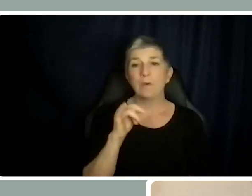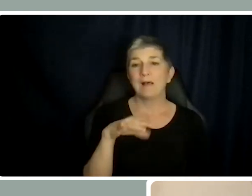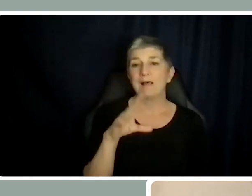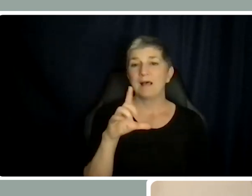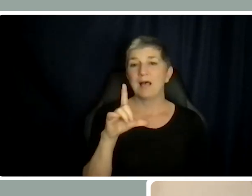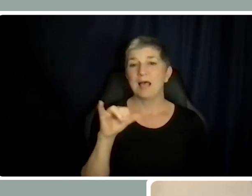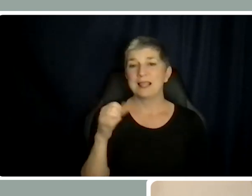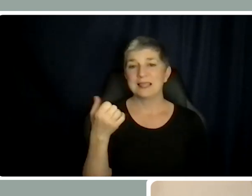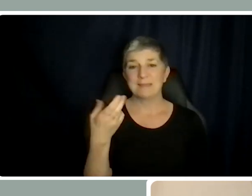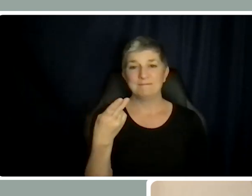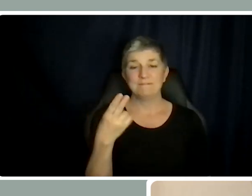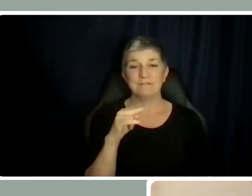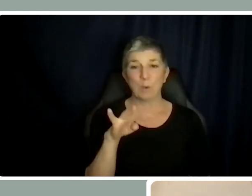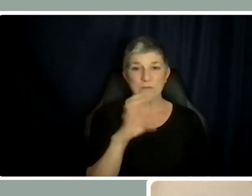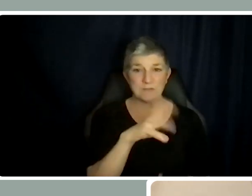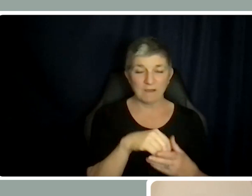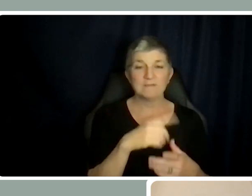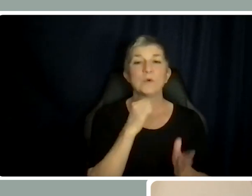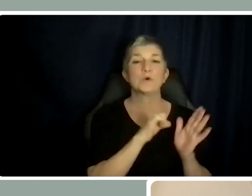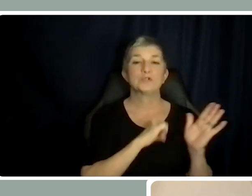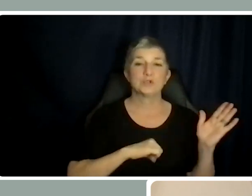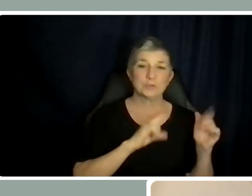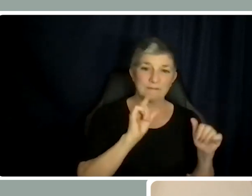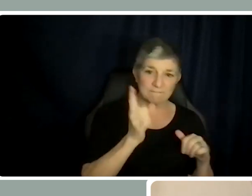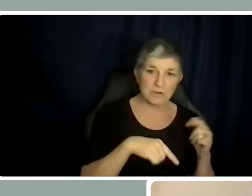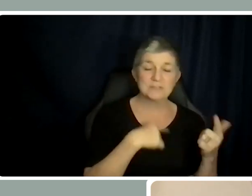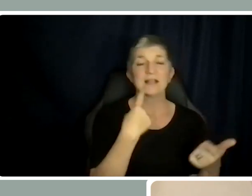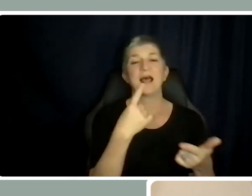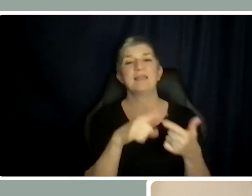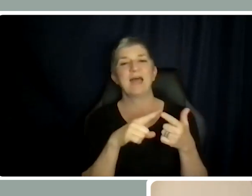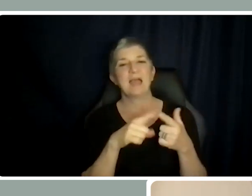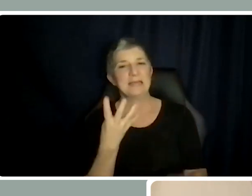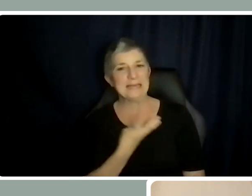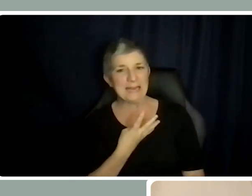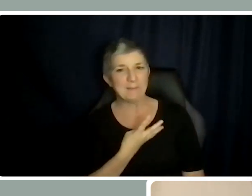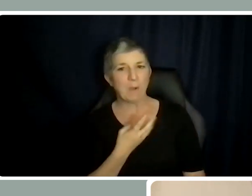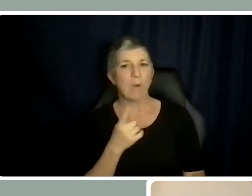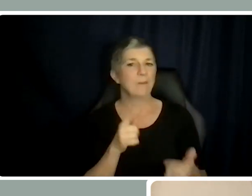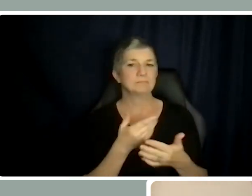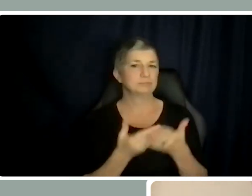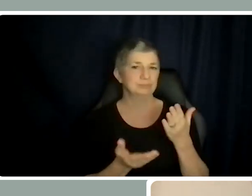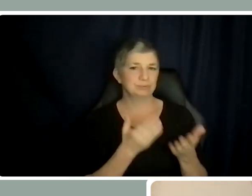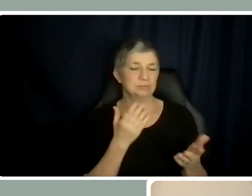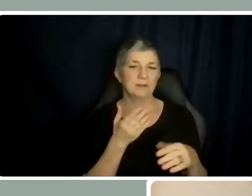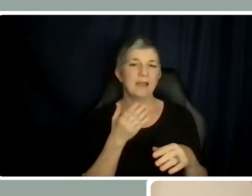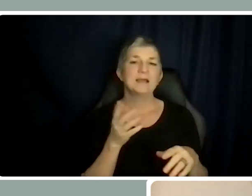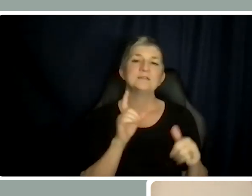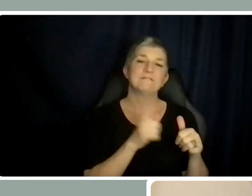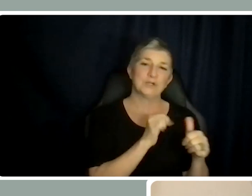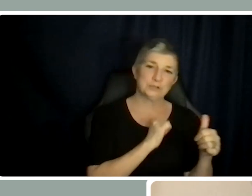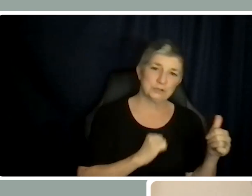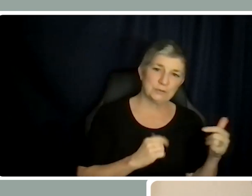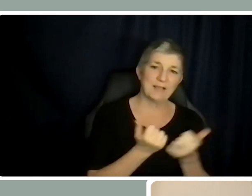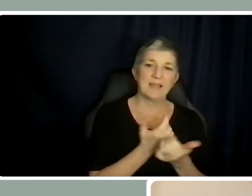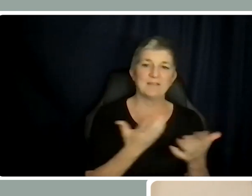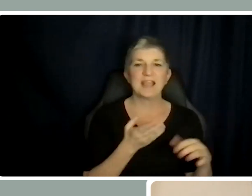surgery first, and then you'd get your chemo and your Herceptin or whatever in the post-operative setting. So you do your surgery first, and then everything else